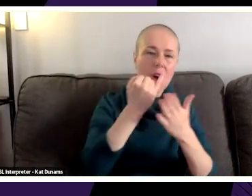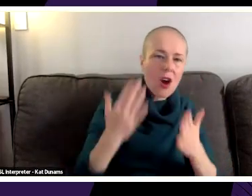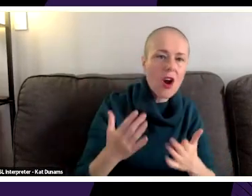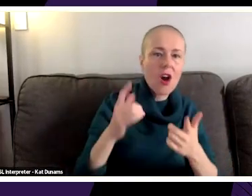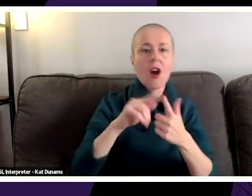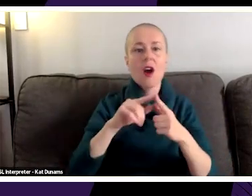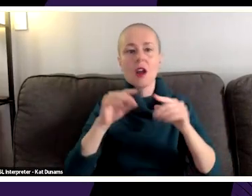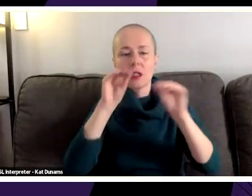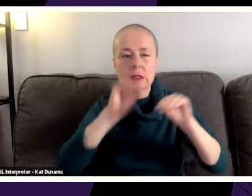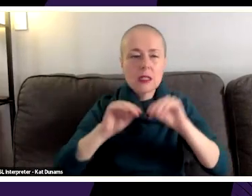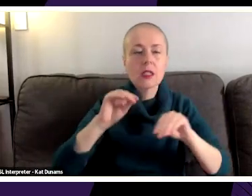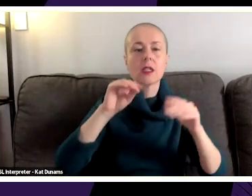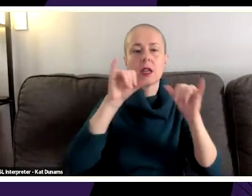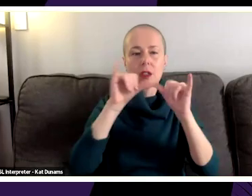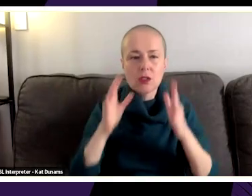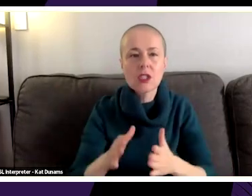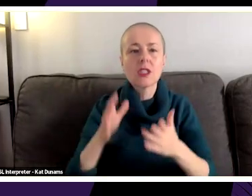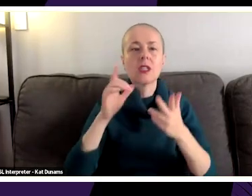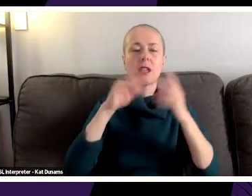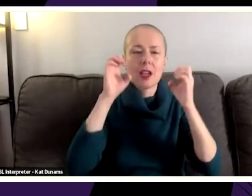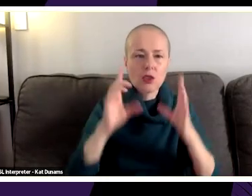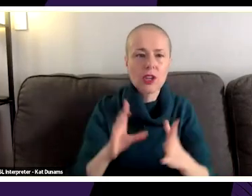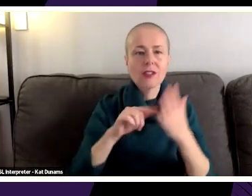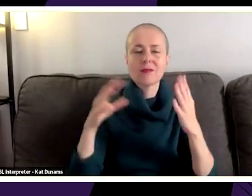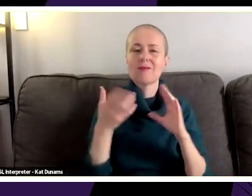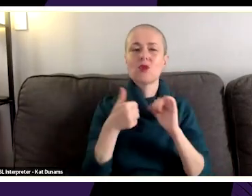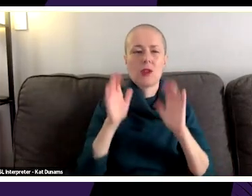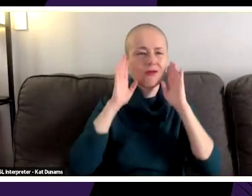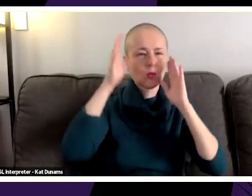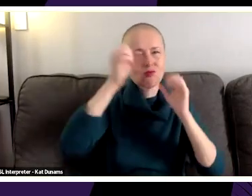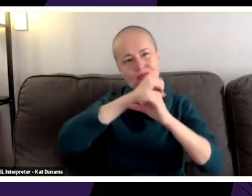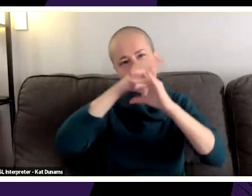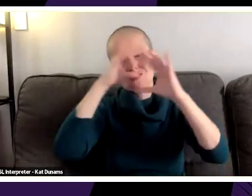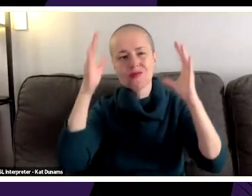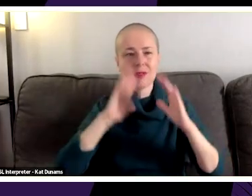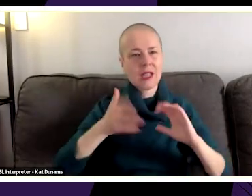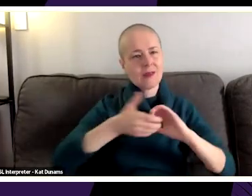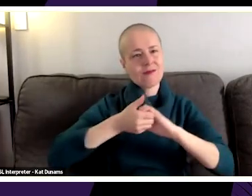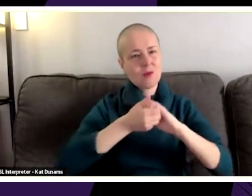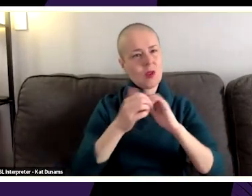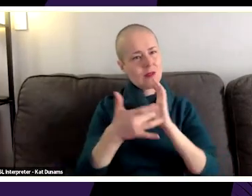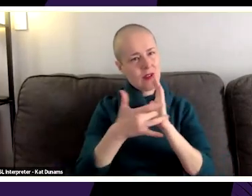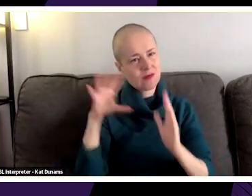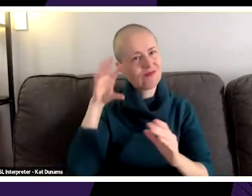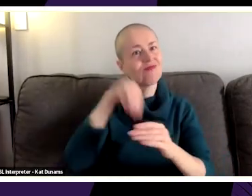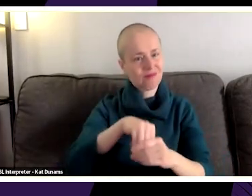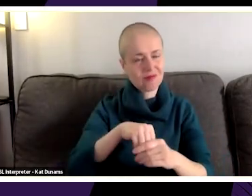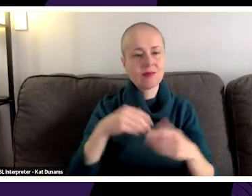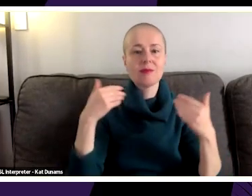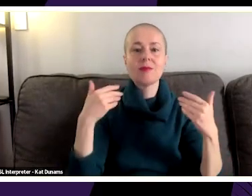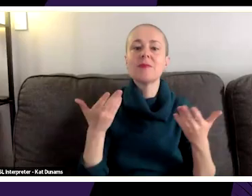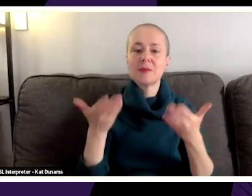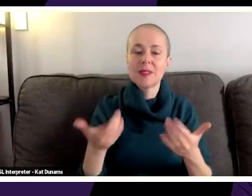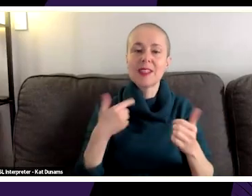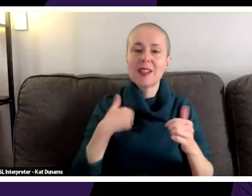and equitable future with technology. My name is Amy B. Woodman, and I'll be your host today alongside my colleagues,